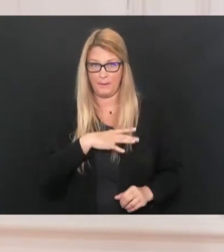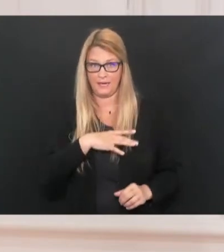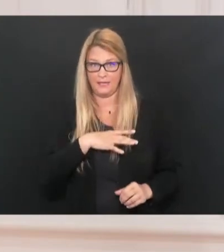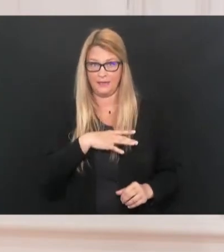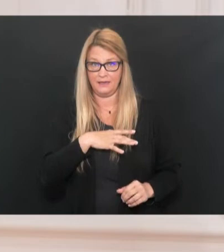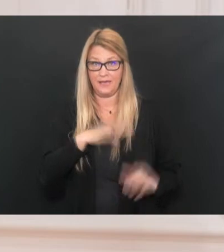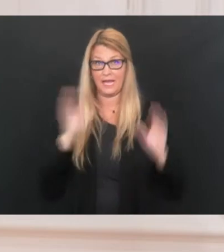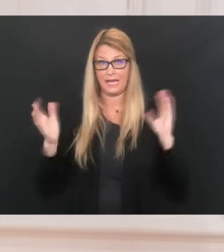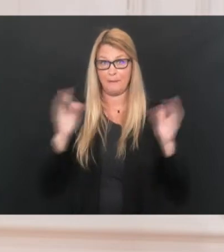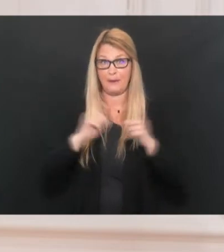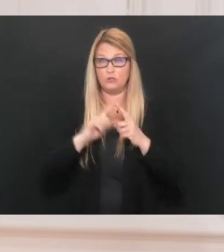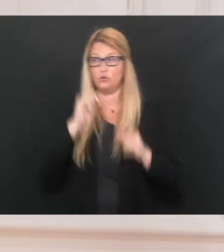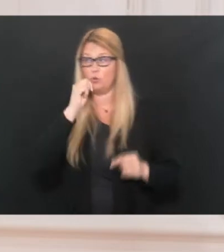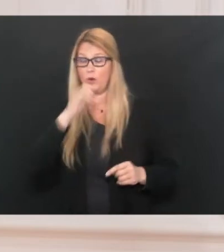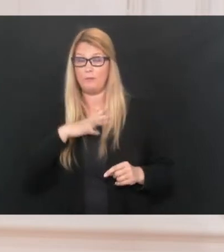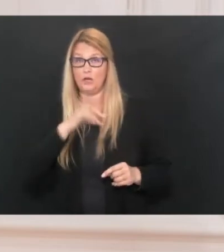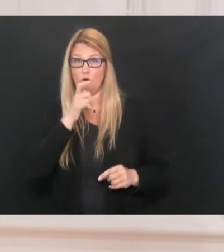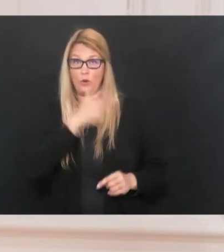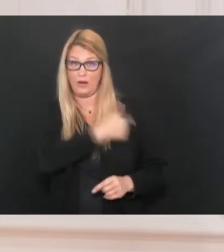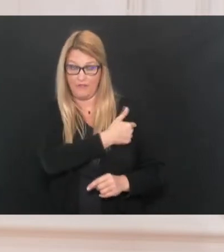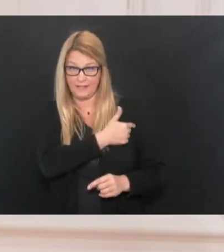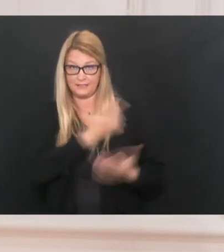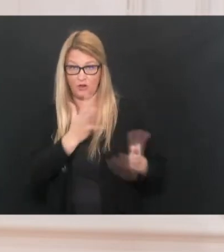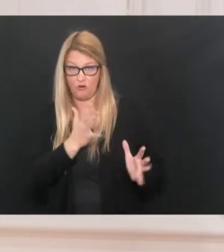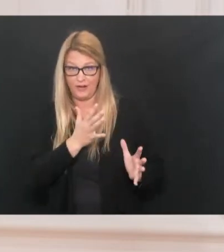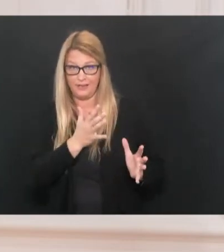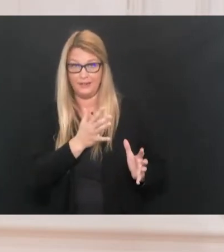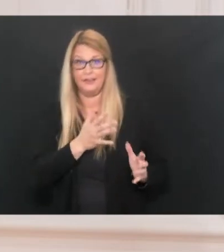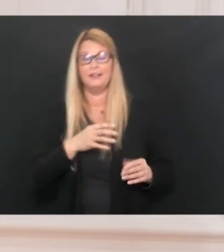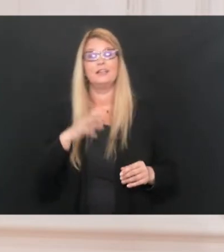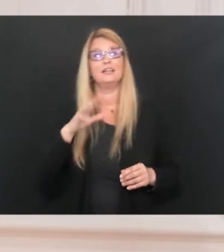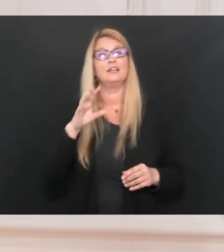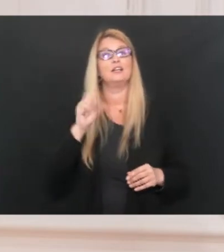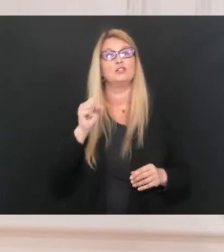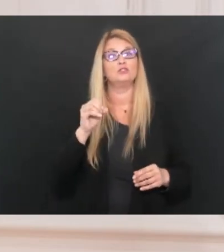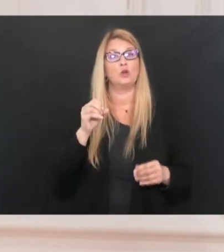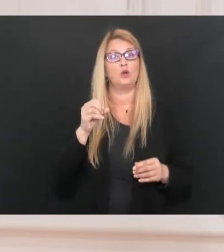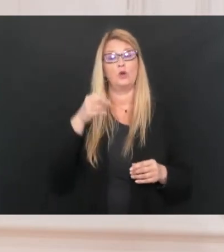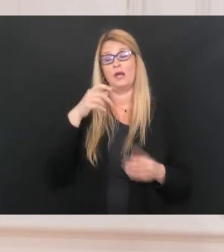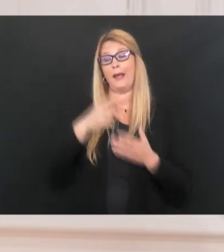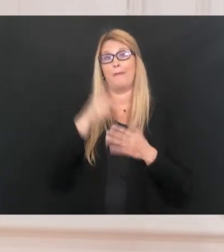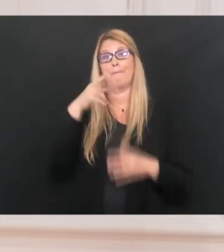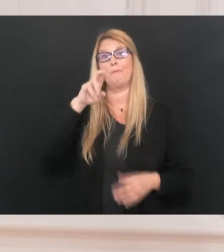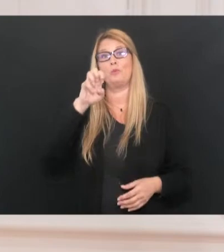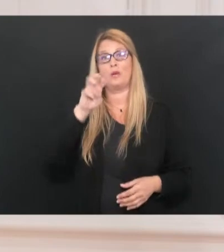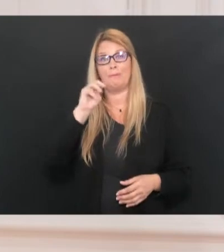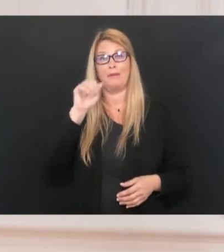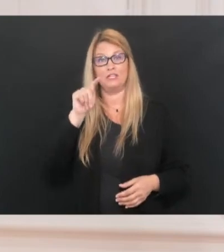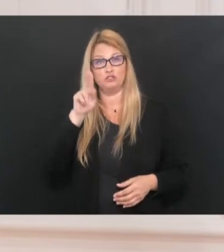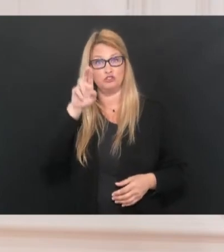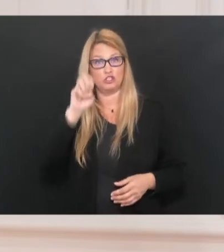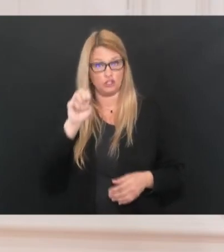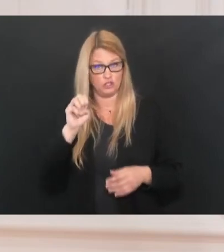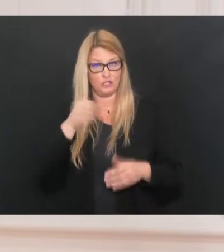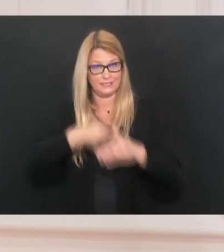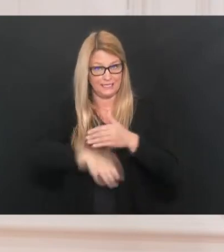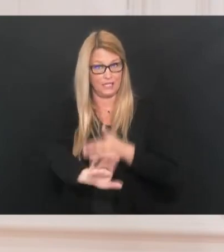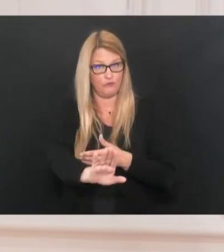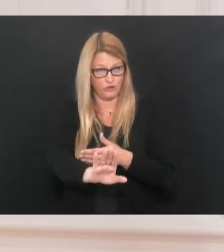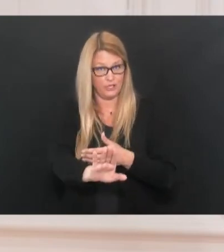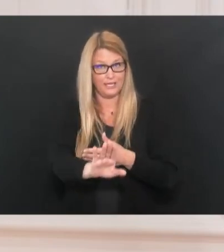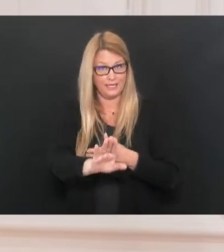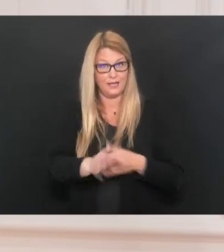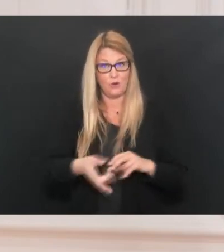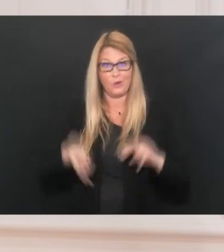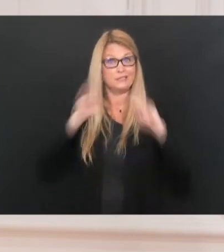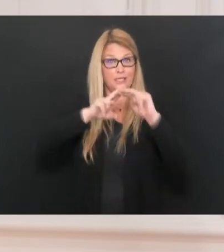were vaccinated, 11 versus 1 in this study. Risk of premature delivery up by 97% in